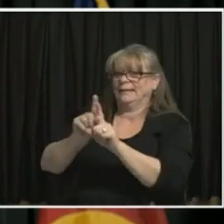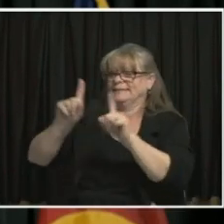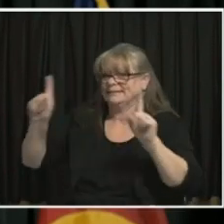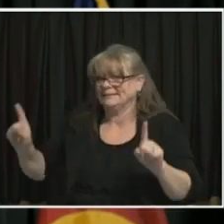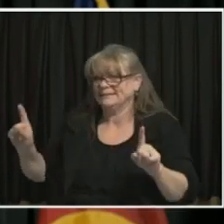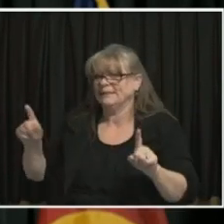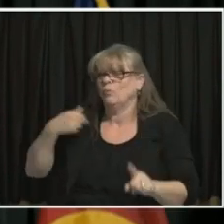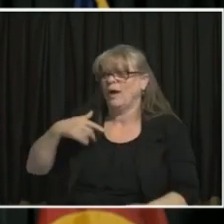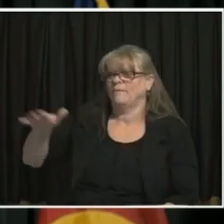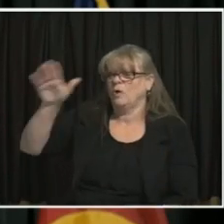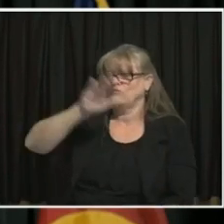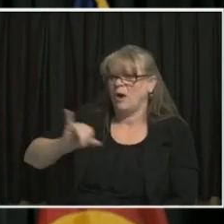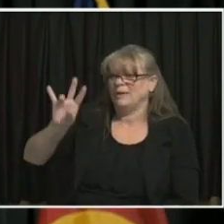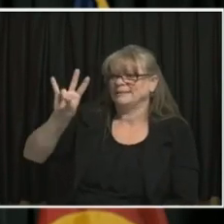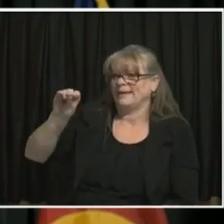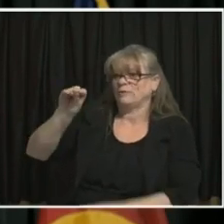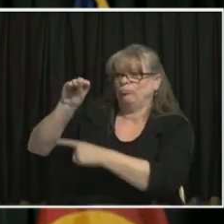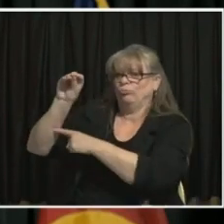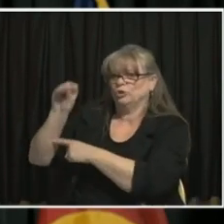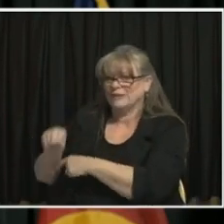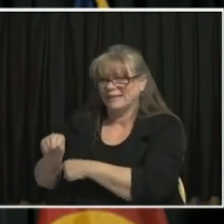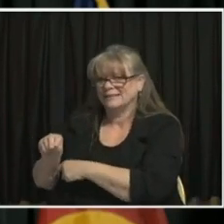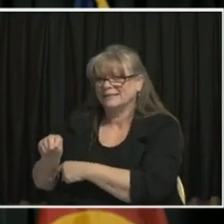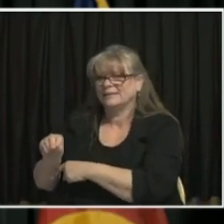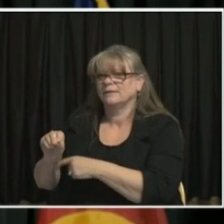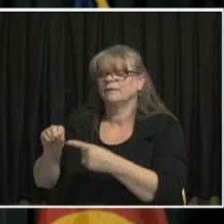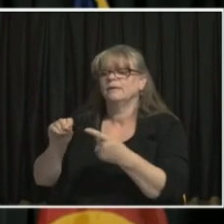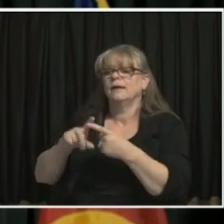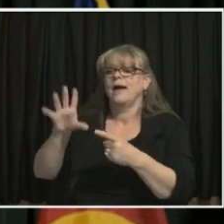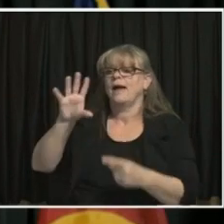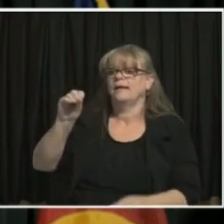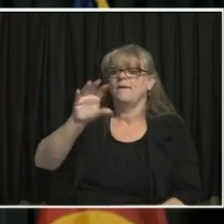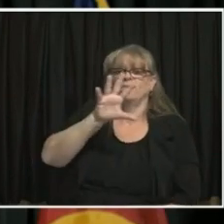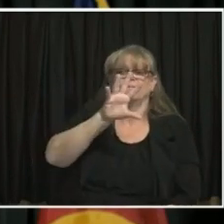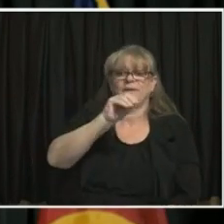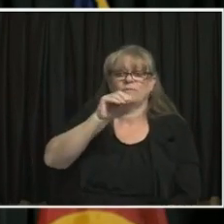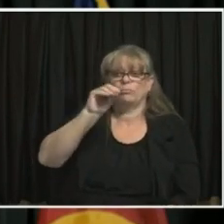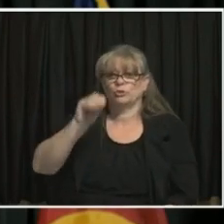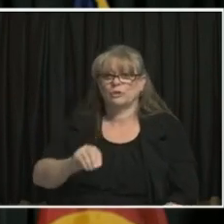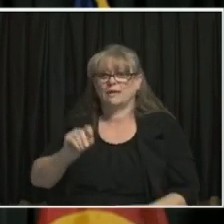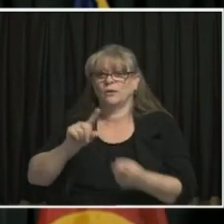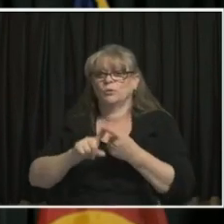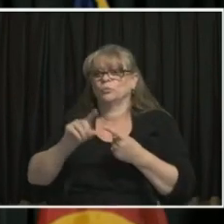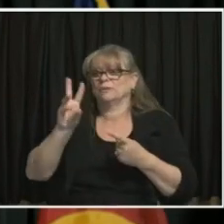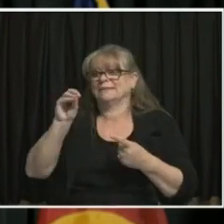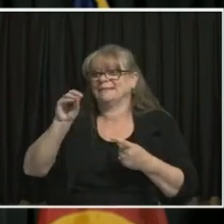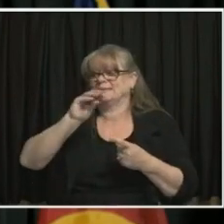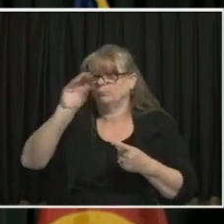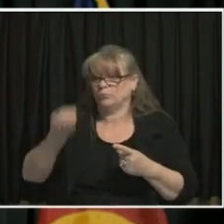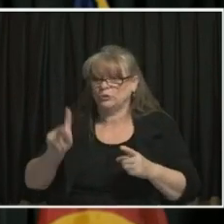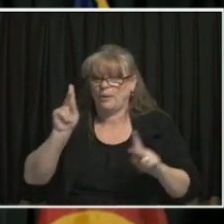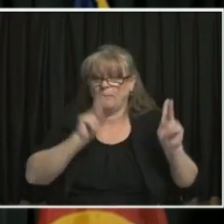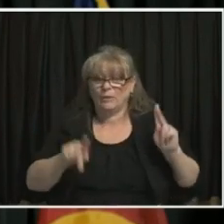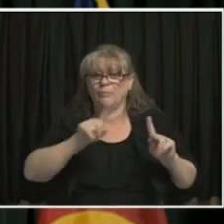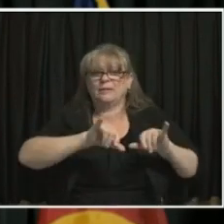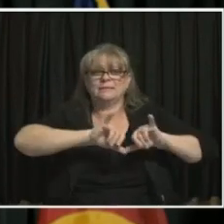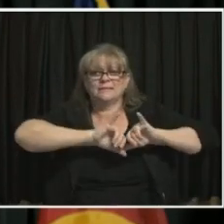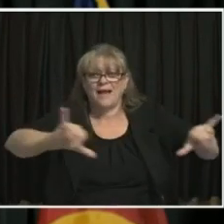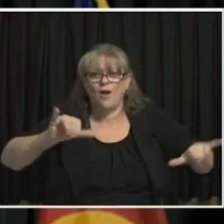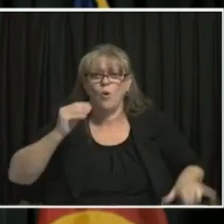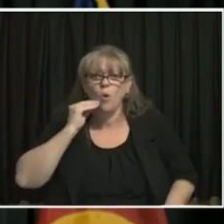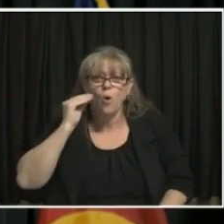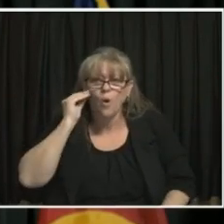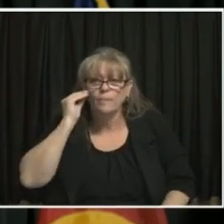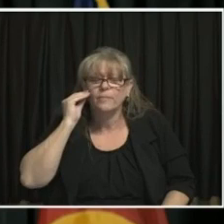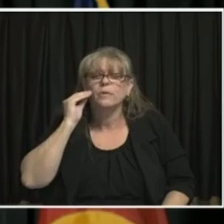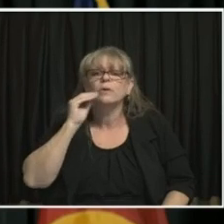the 55 to 65% range during the stay at home. That will be reflected in what the R0 rate is, but there's simply no data to point